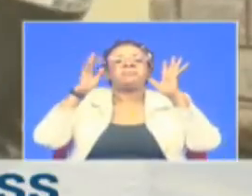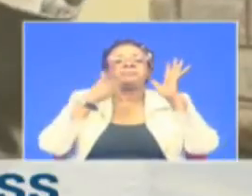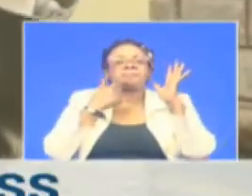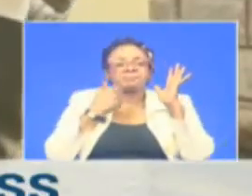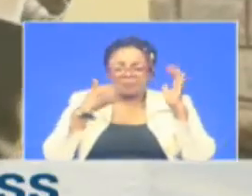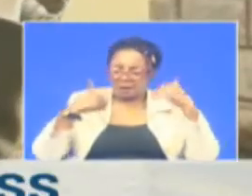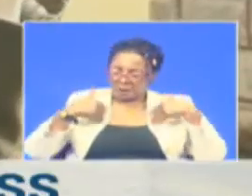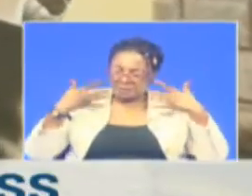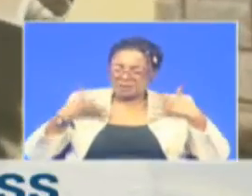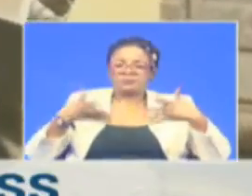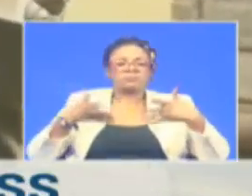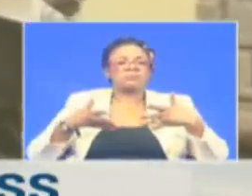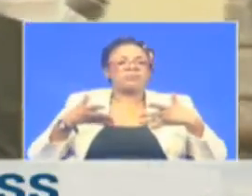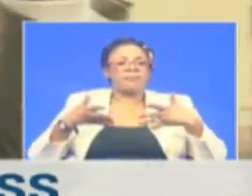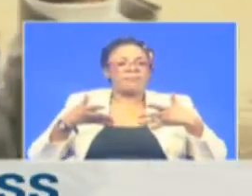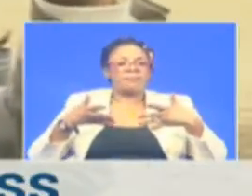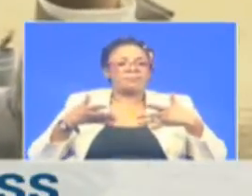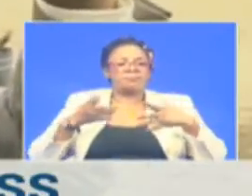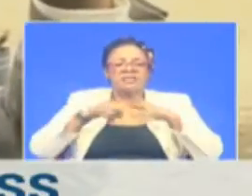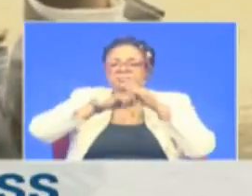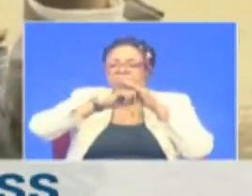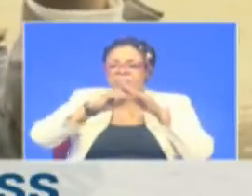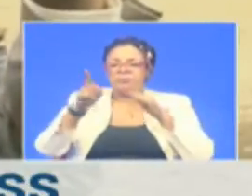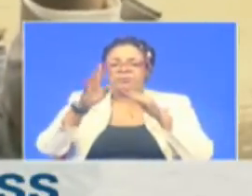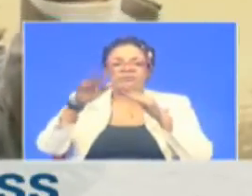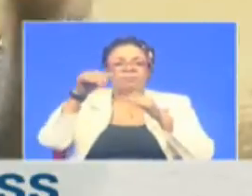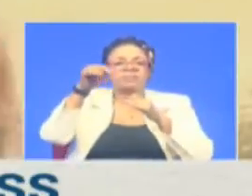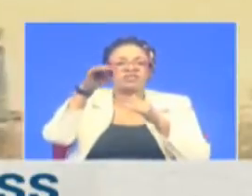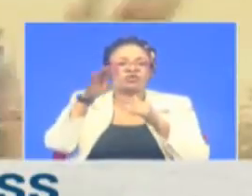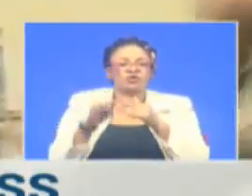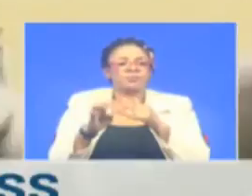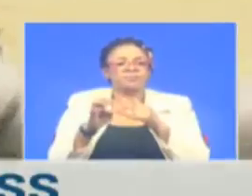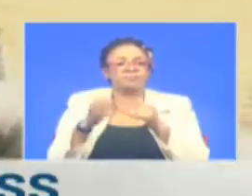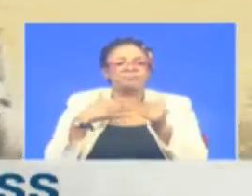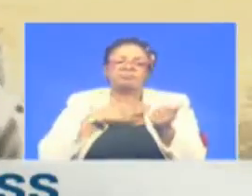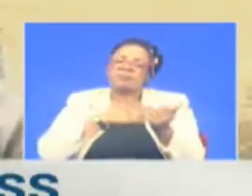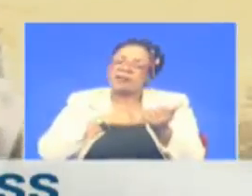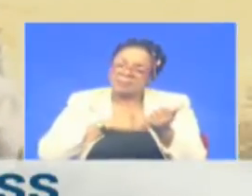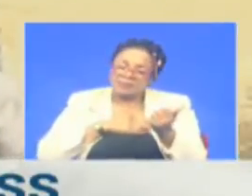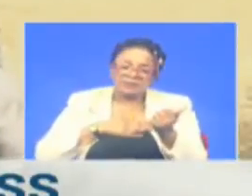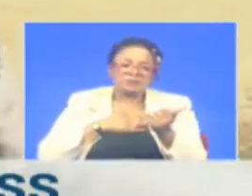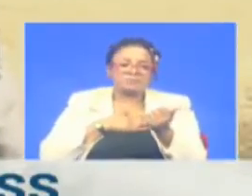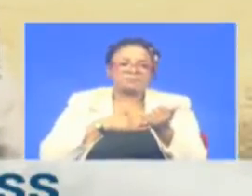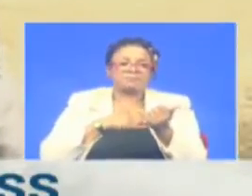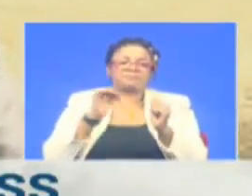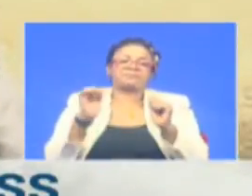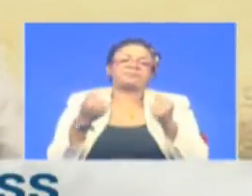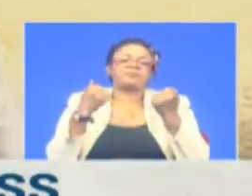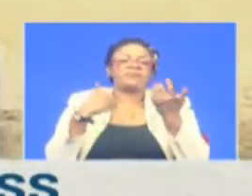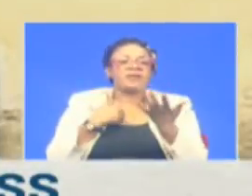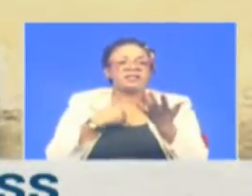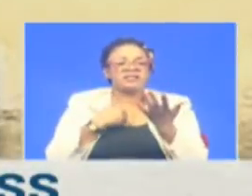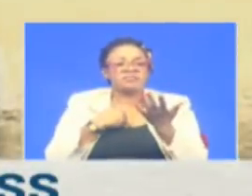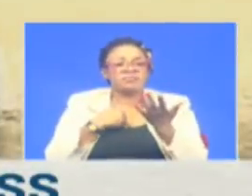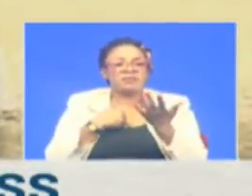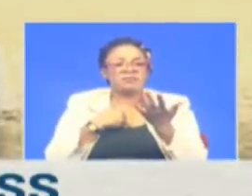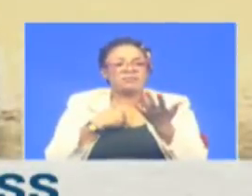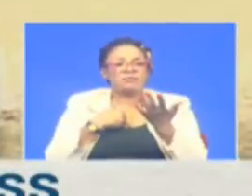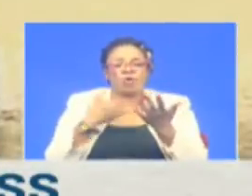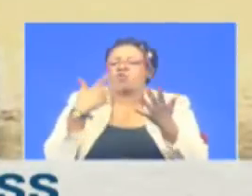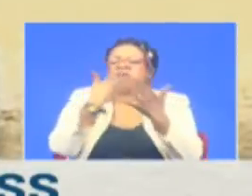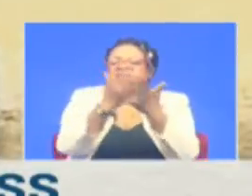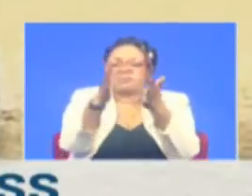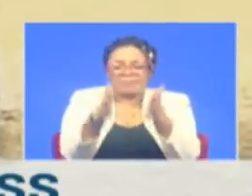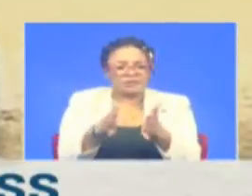here I am, I'm running away from persecution, please save me? You arrest the person